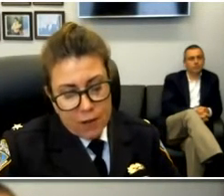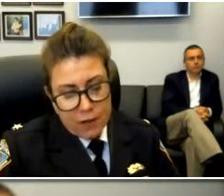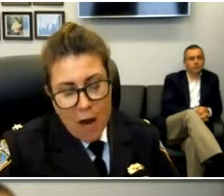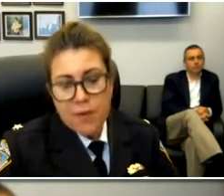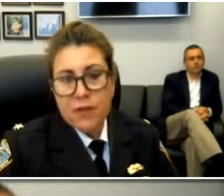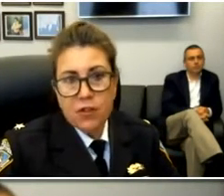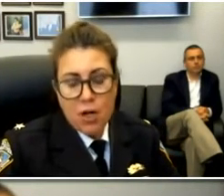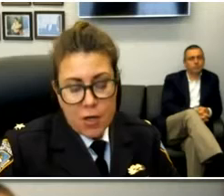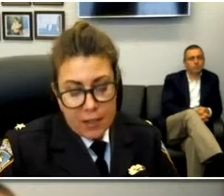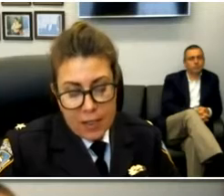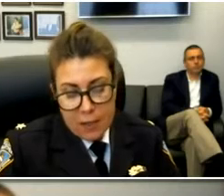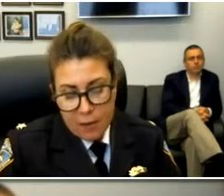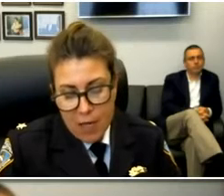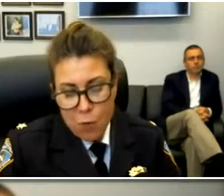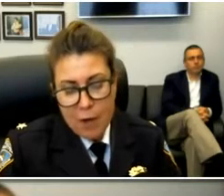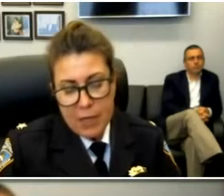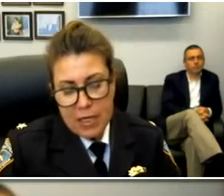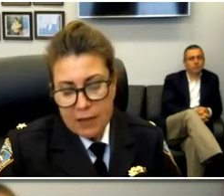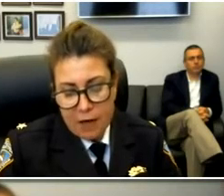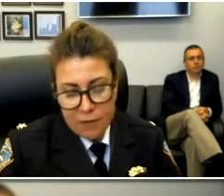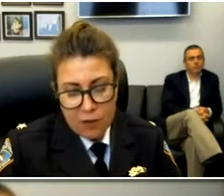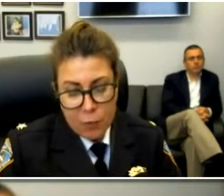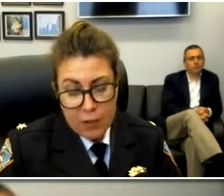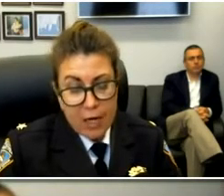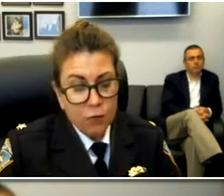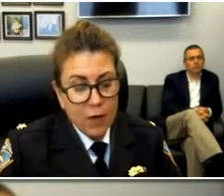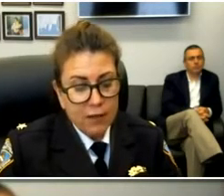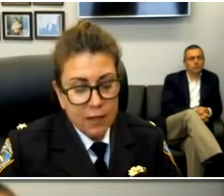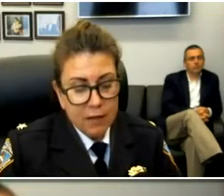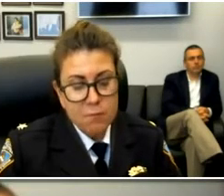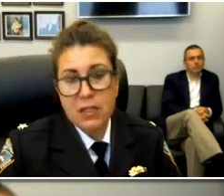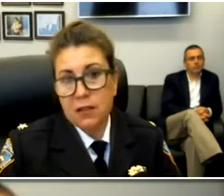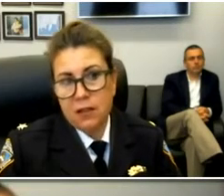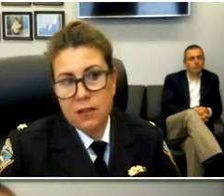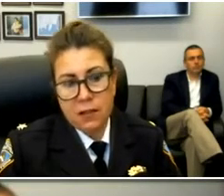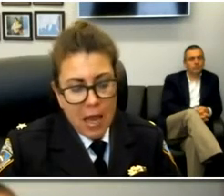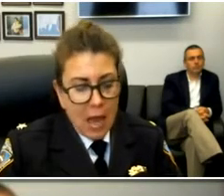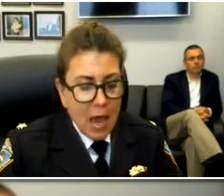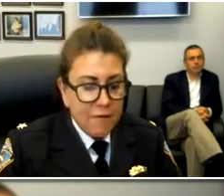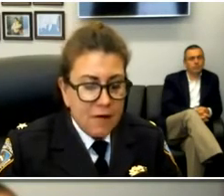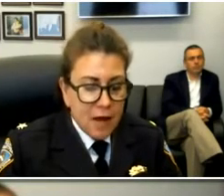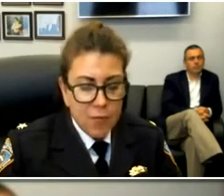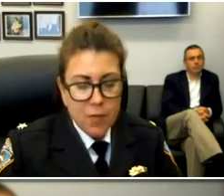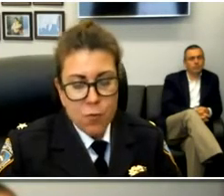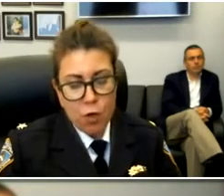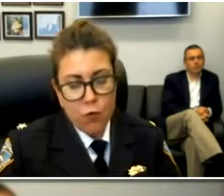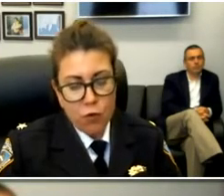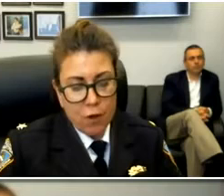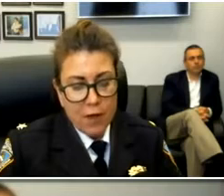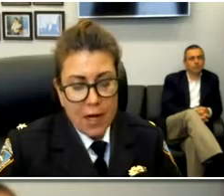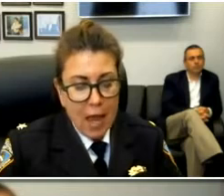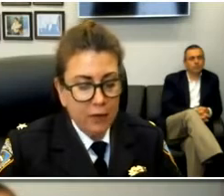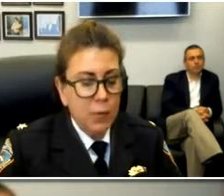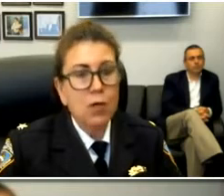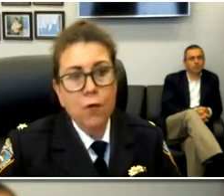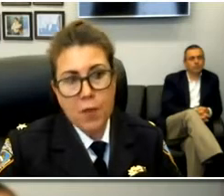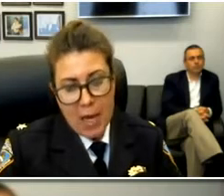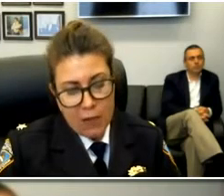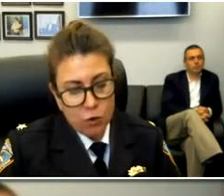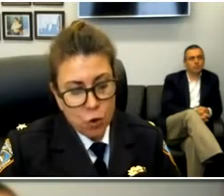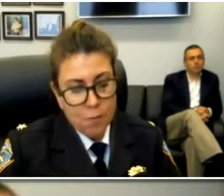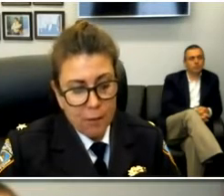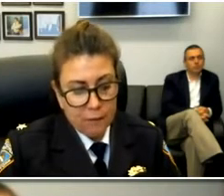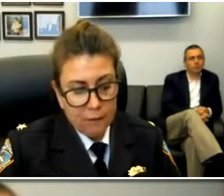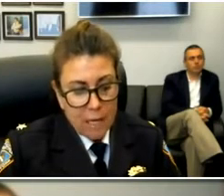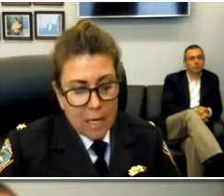Nations and S and history of our city a time when residents are depending on their First Responders more than ever while the